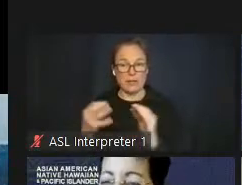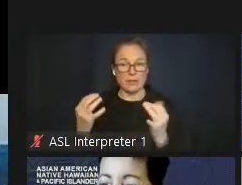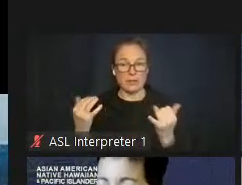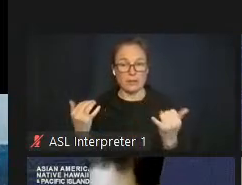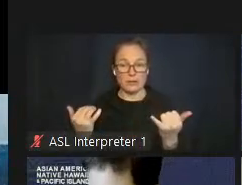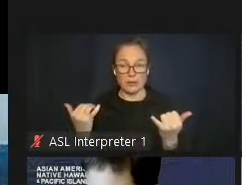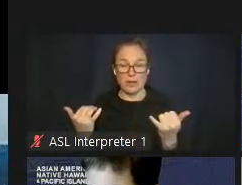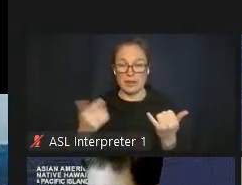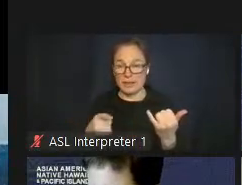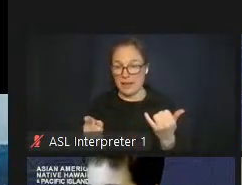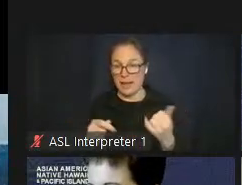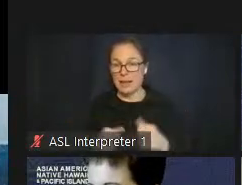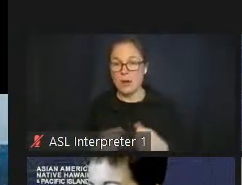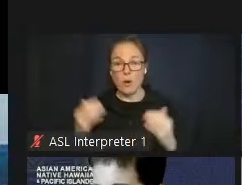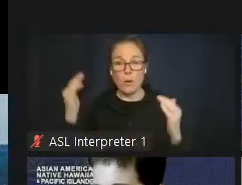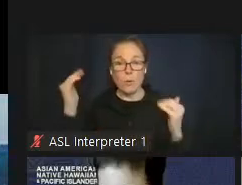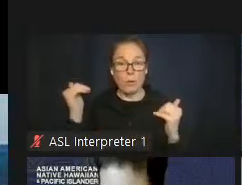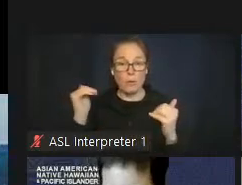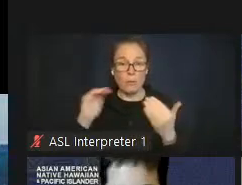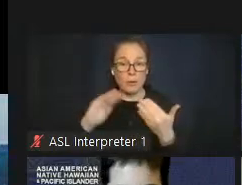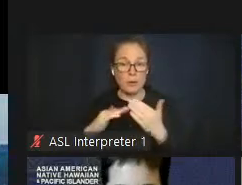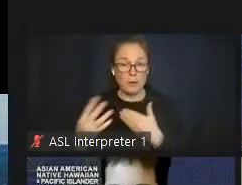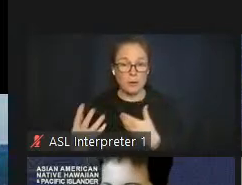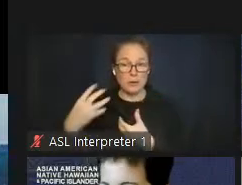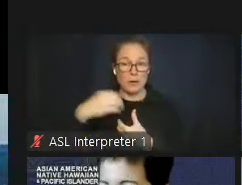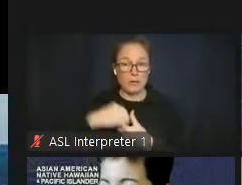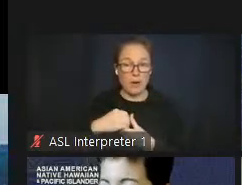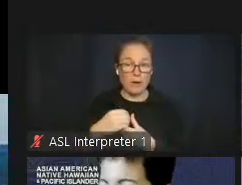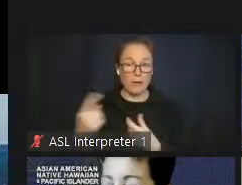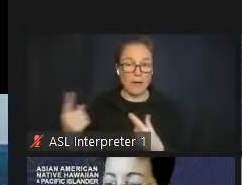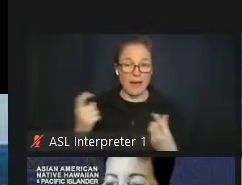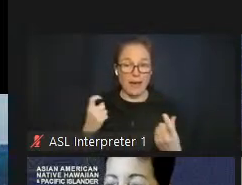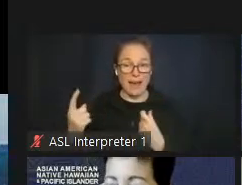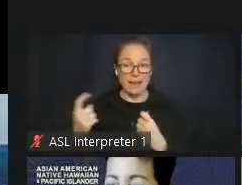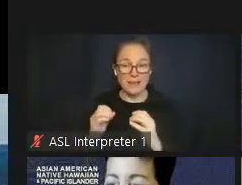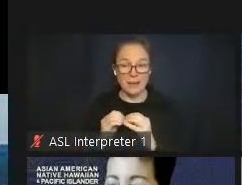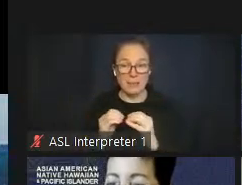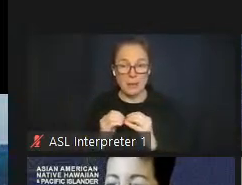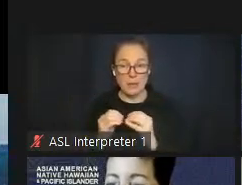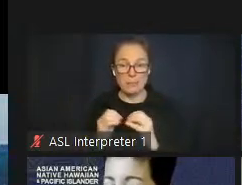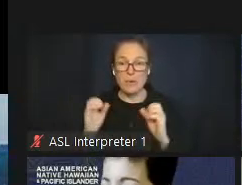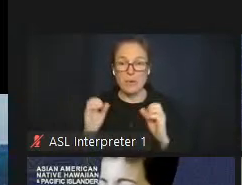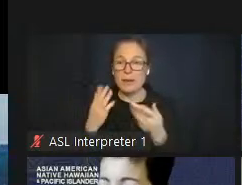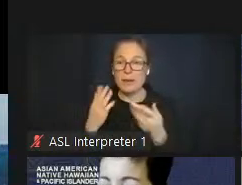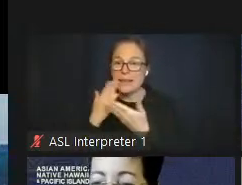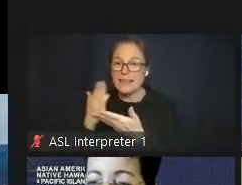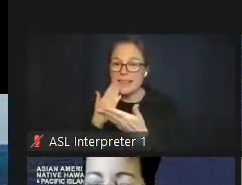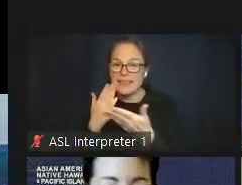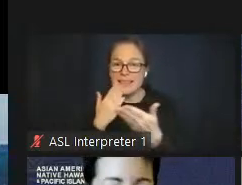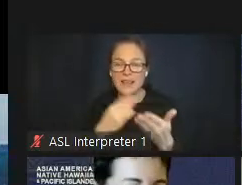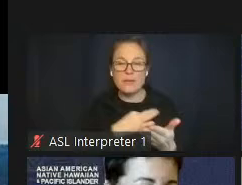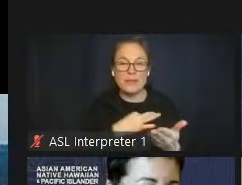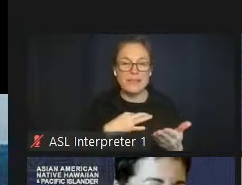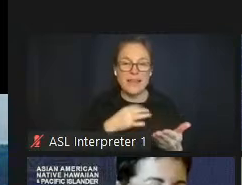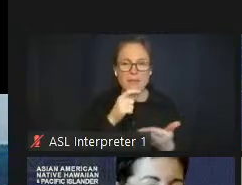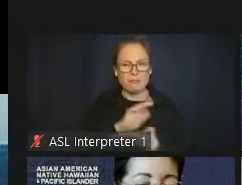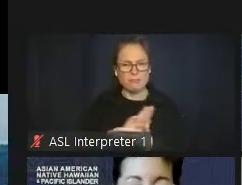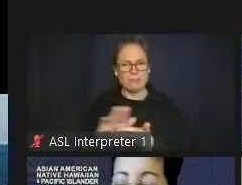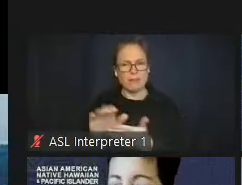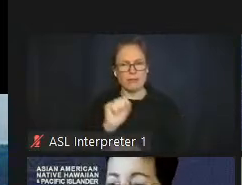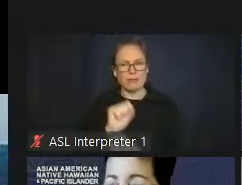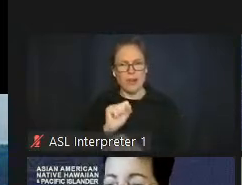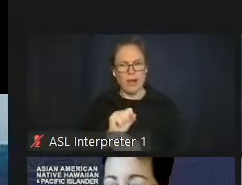hope that the community will join us and ask more questions. So thank you to all of the staff who've done a nice job preparing this, and